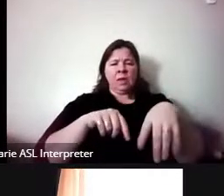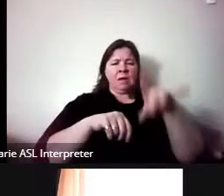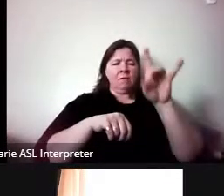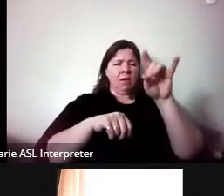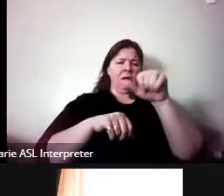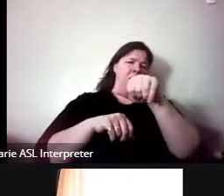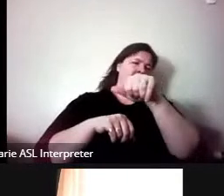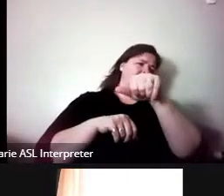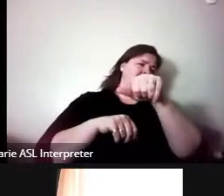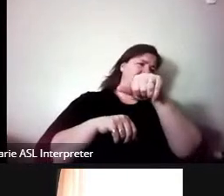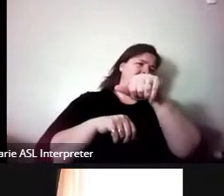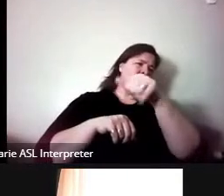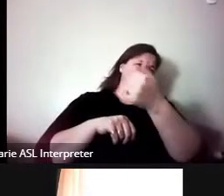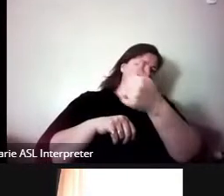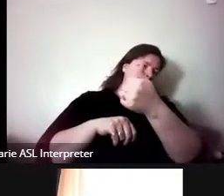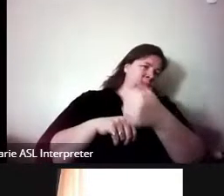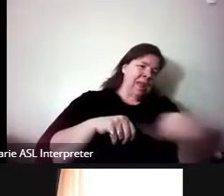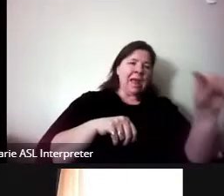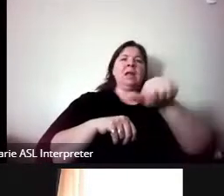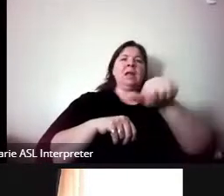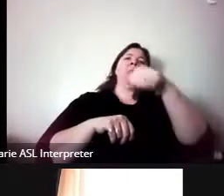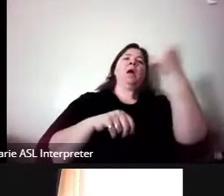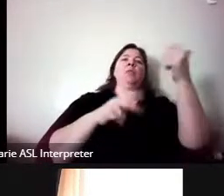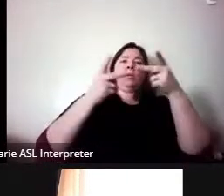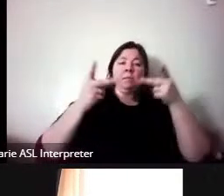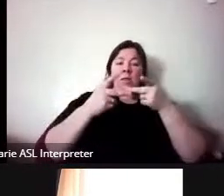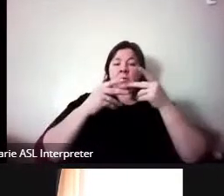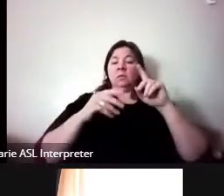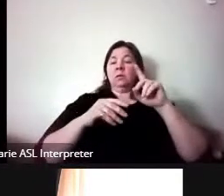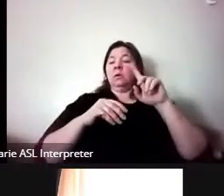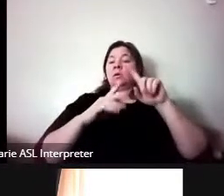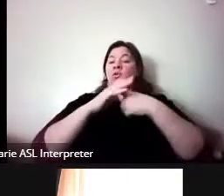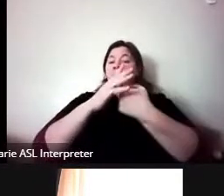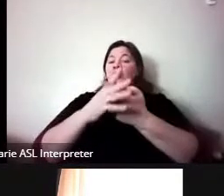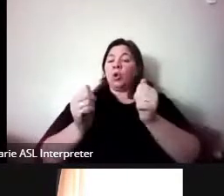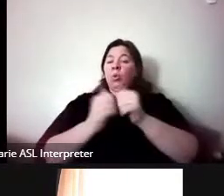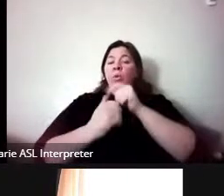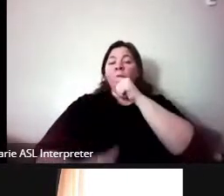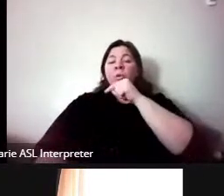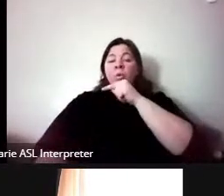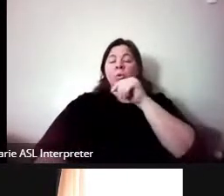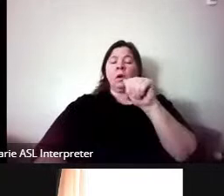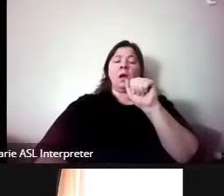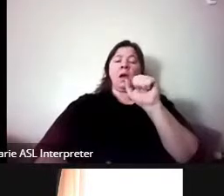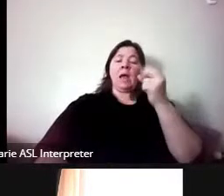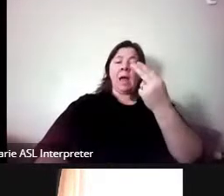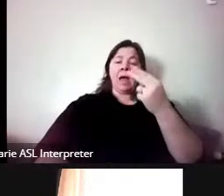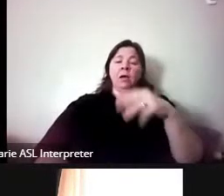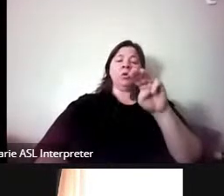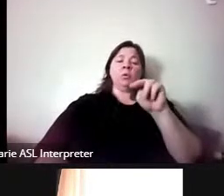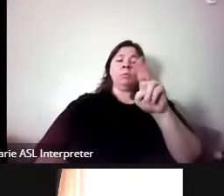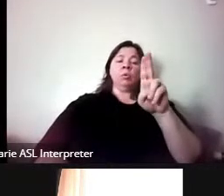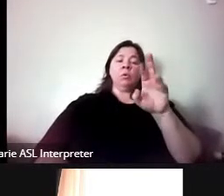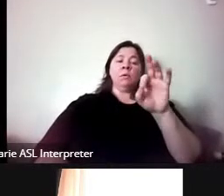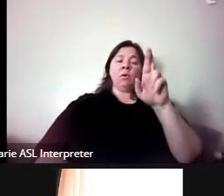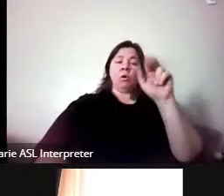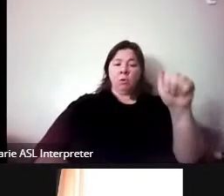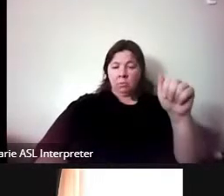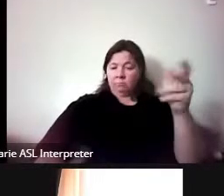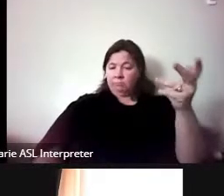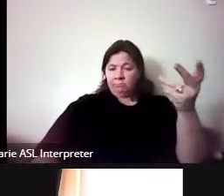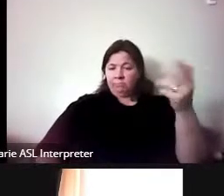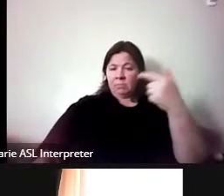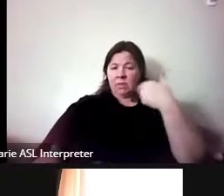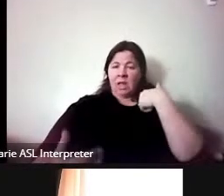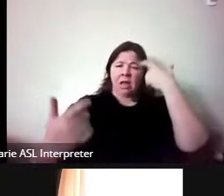it anywhere. And it all started with Mr. Ashmufar. That's it. It started with a man who has great